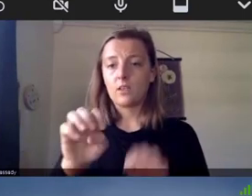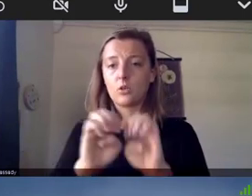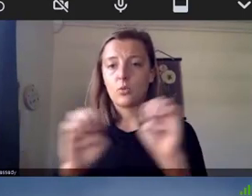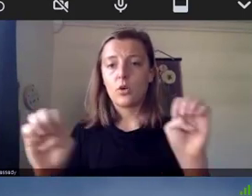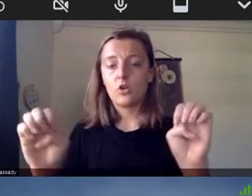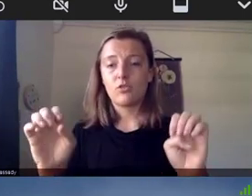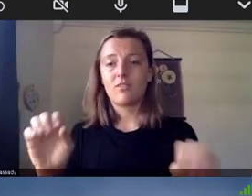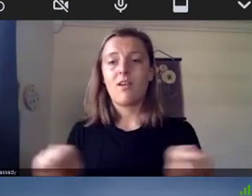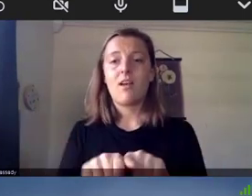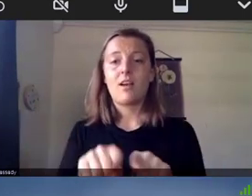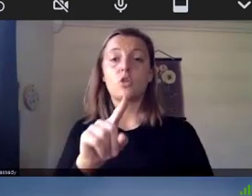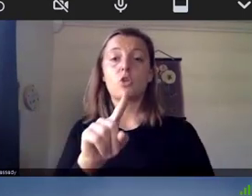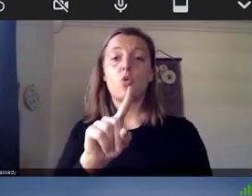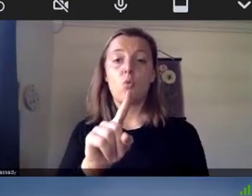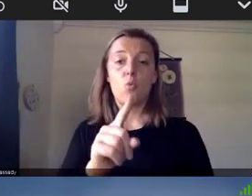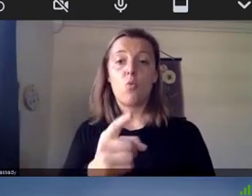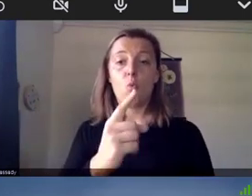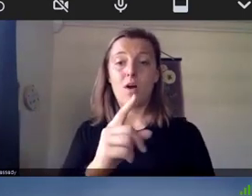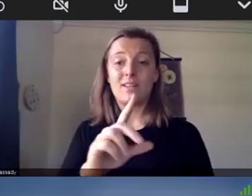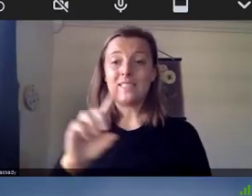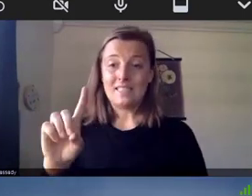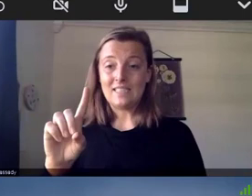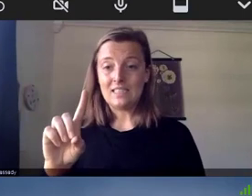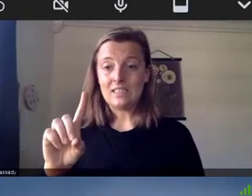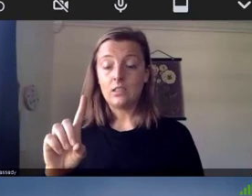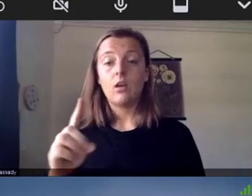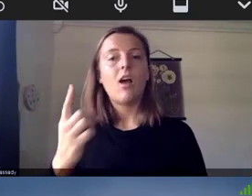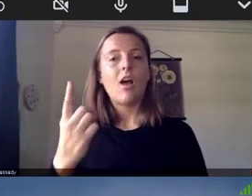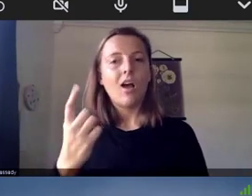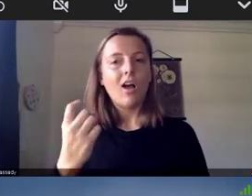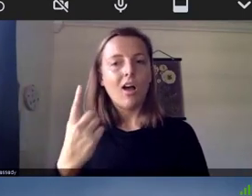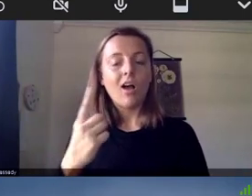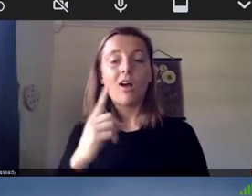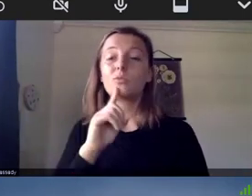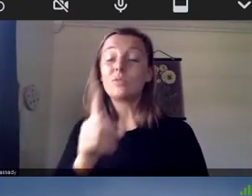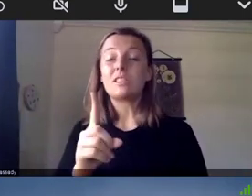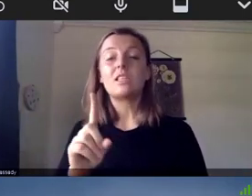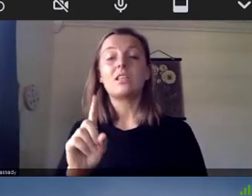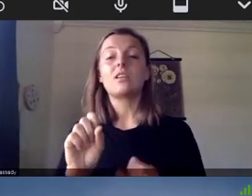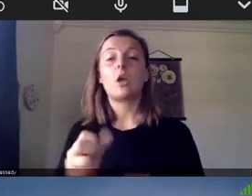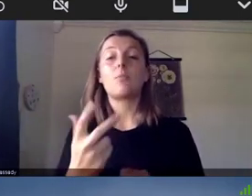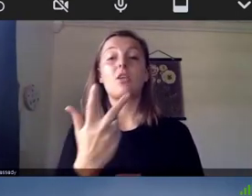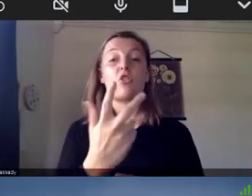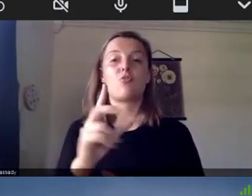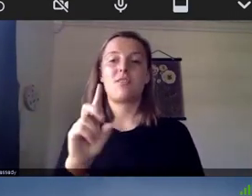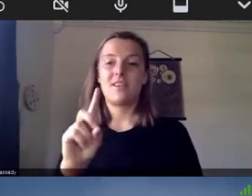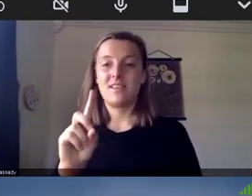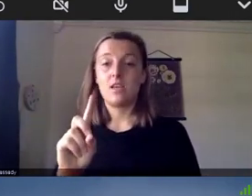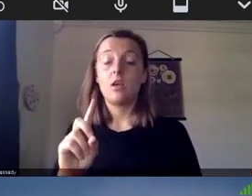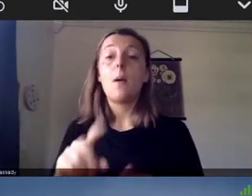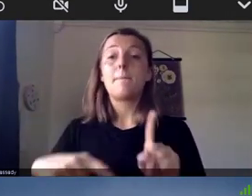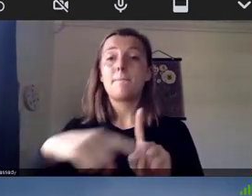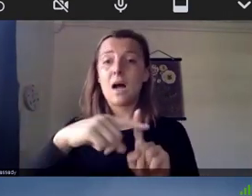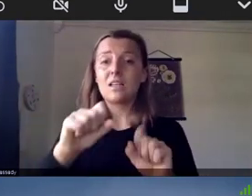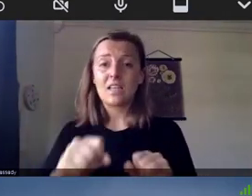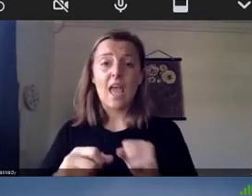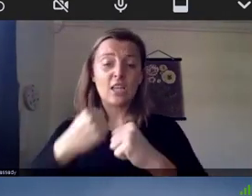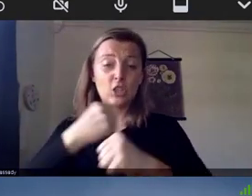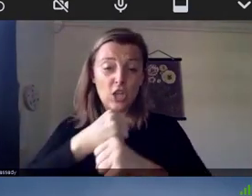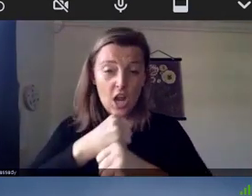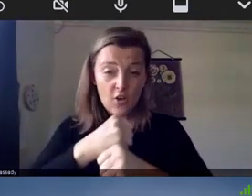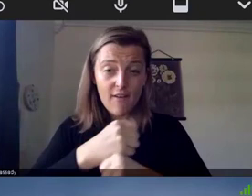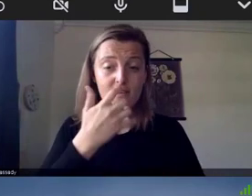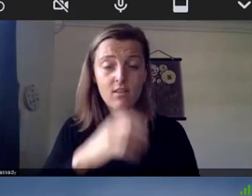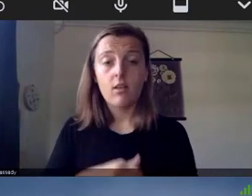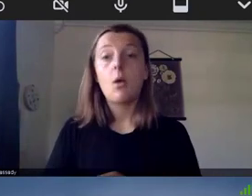3 different dimensions, right? And we can be generating heat, and we can be storing heat. So we have this more general